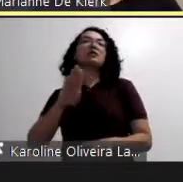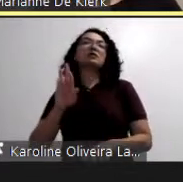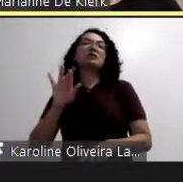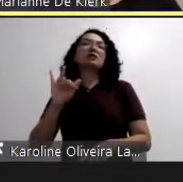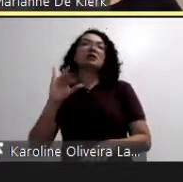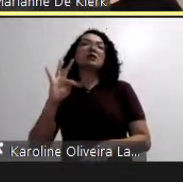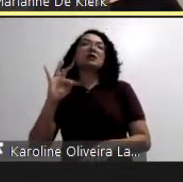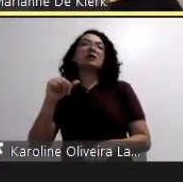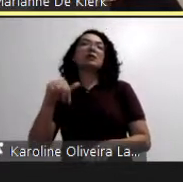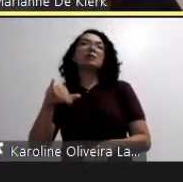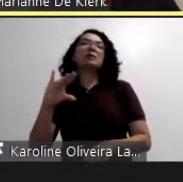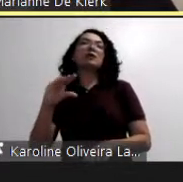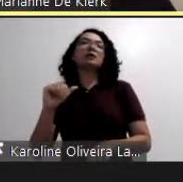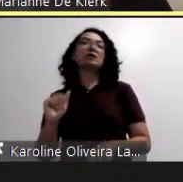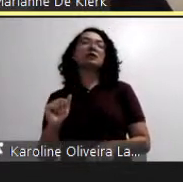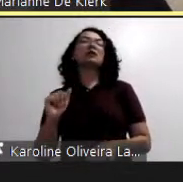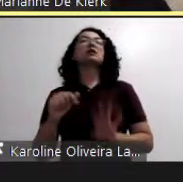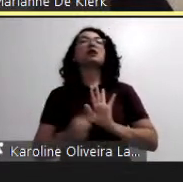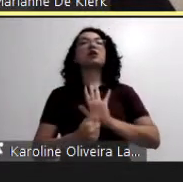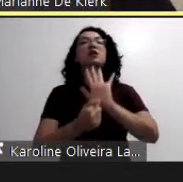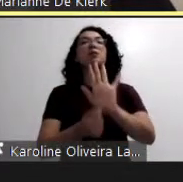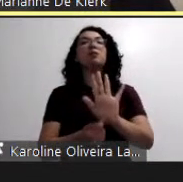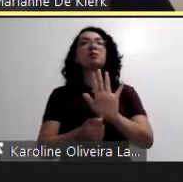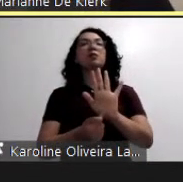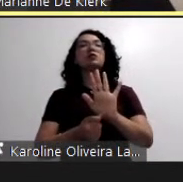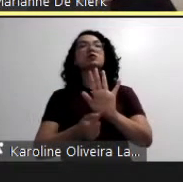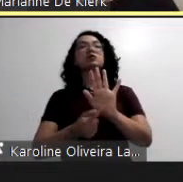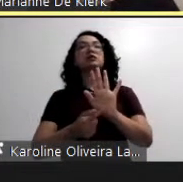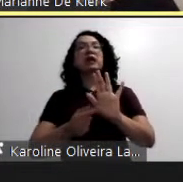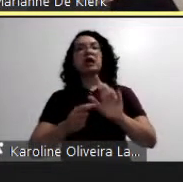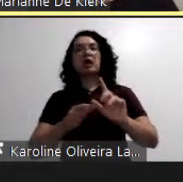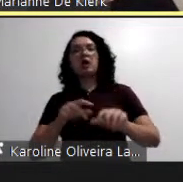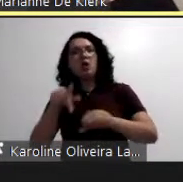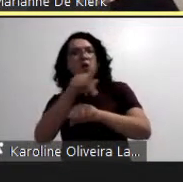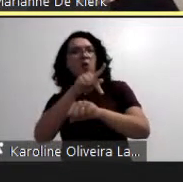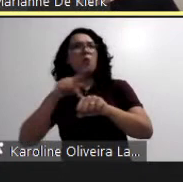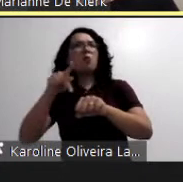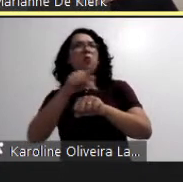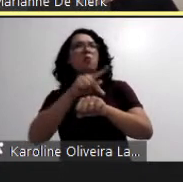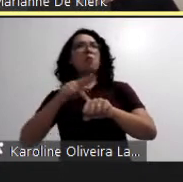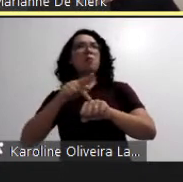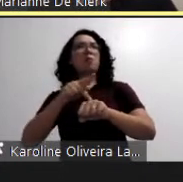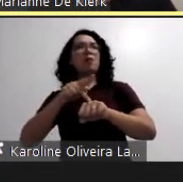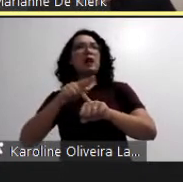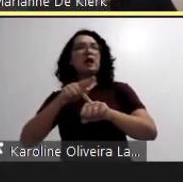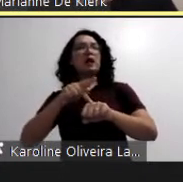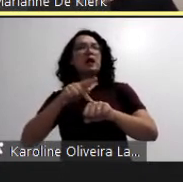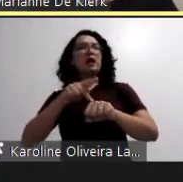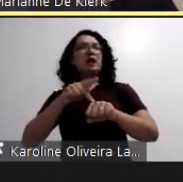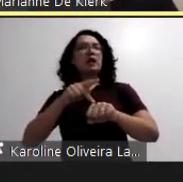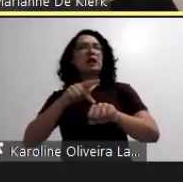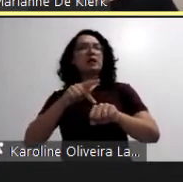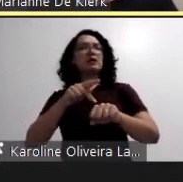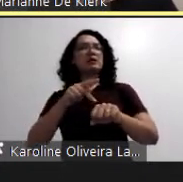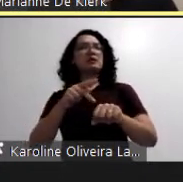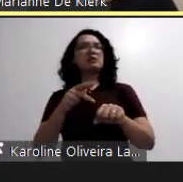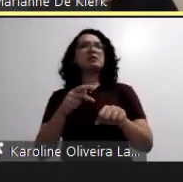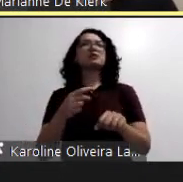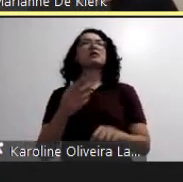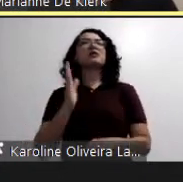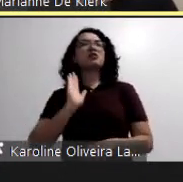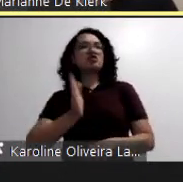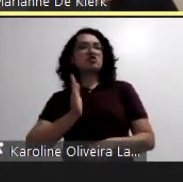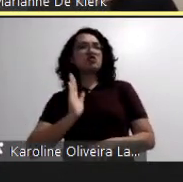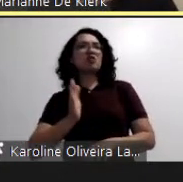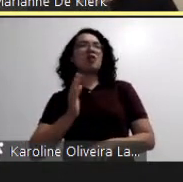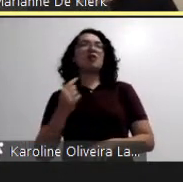independent. We're going to focus on a few areas just to show you how the area changed. This